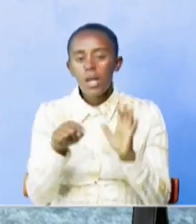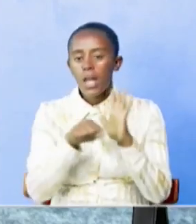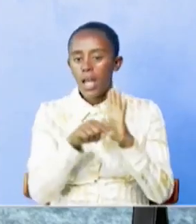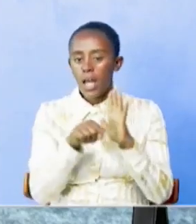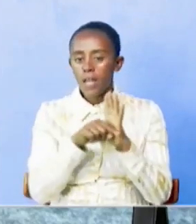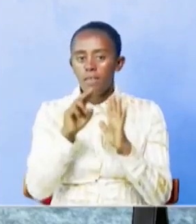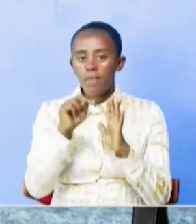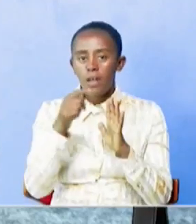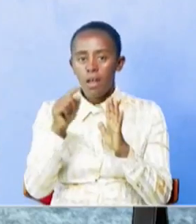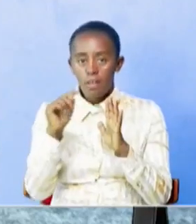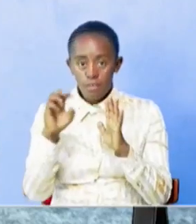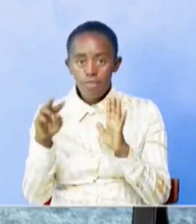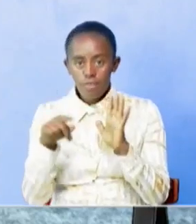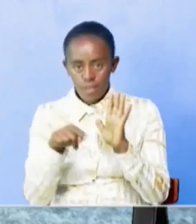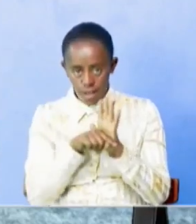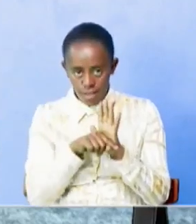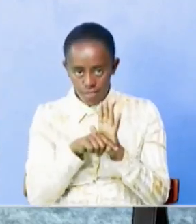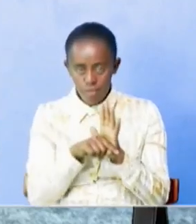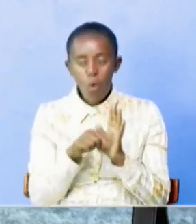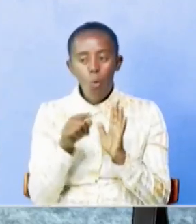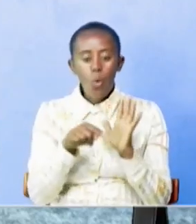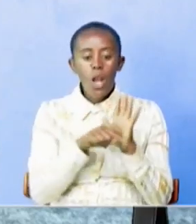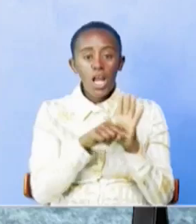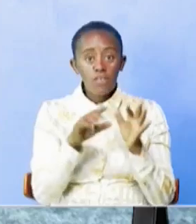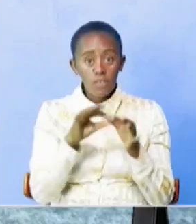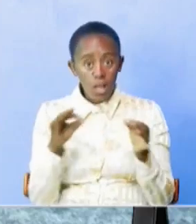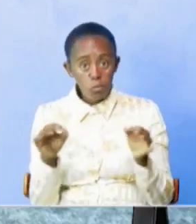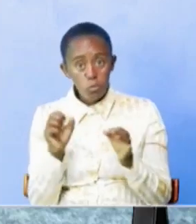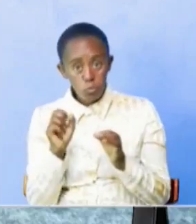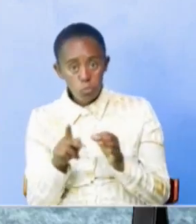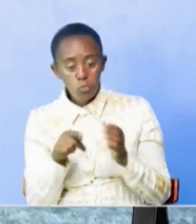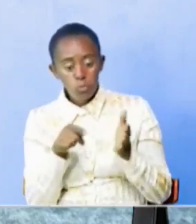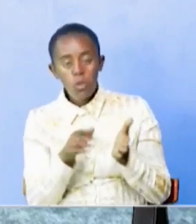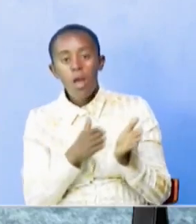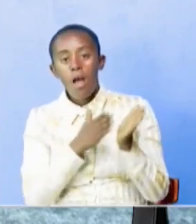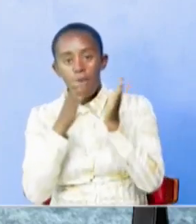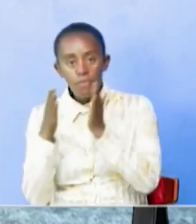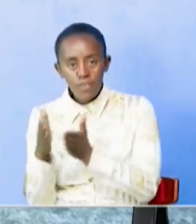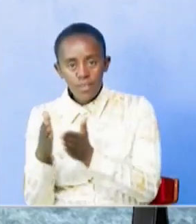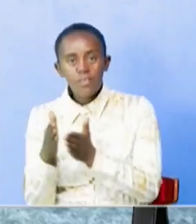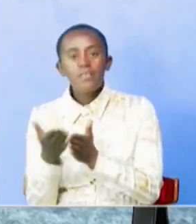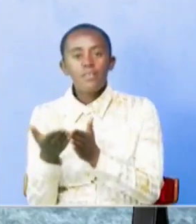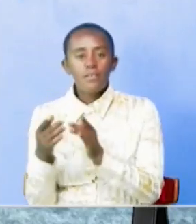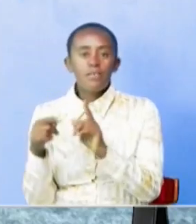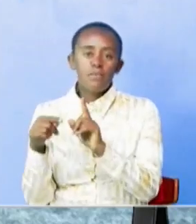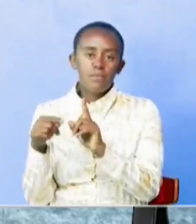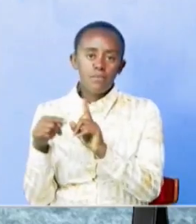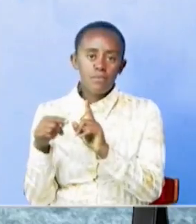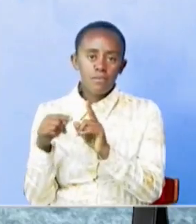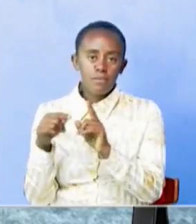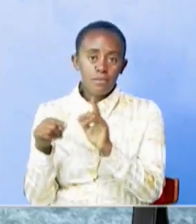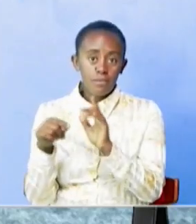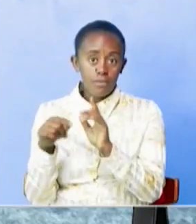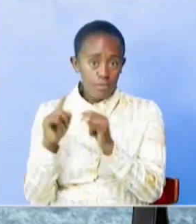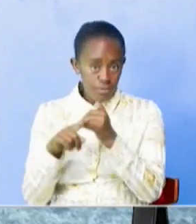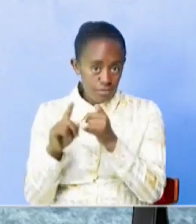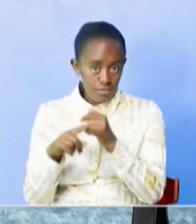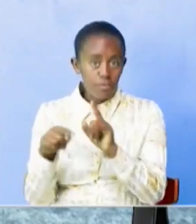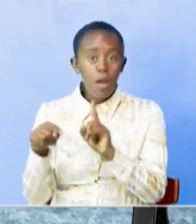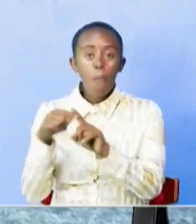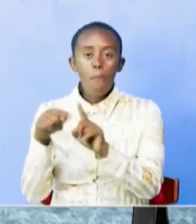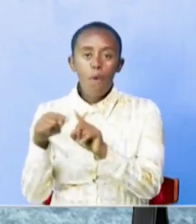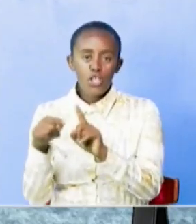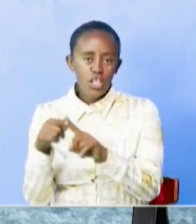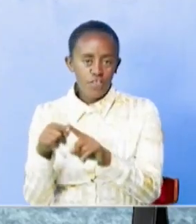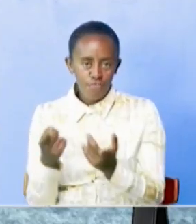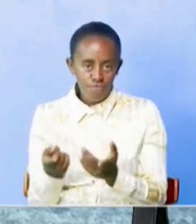negative statement. So if it is a negative statement, what comes after has to be what? The tag question has to be